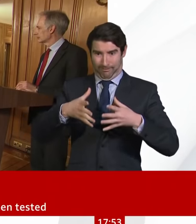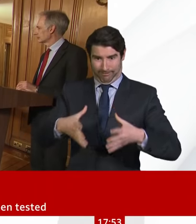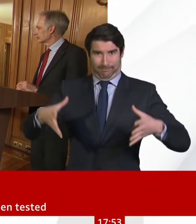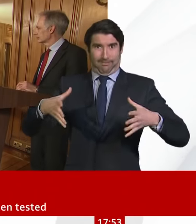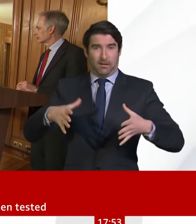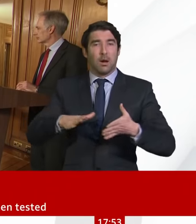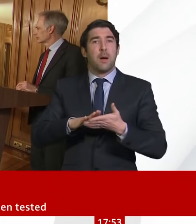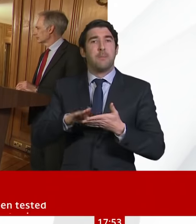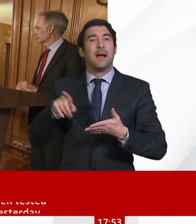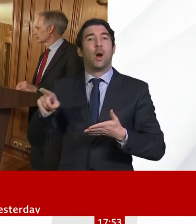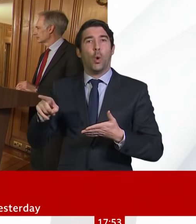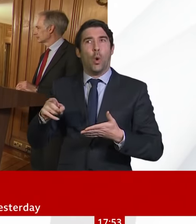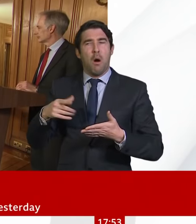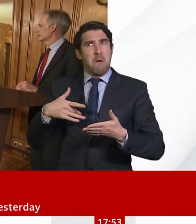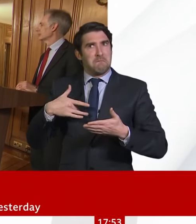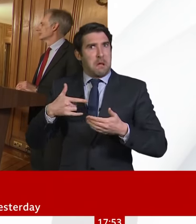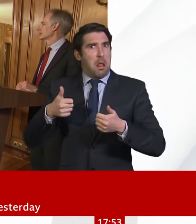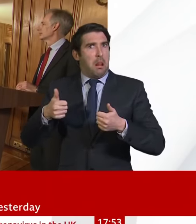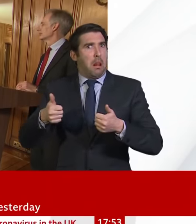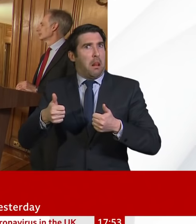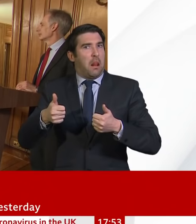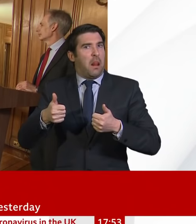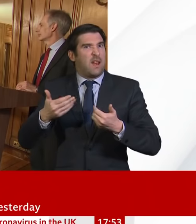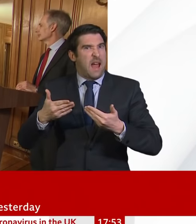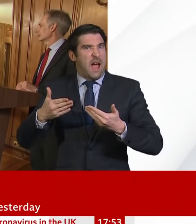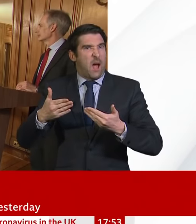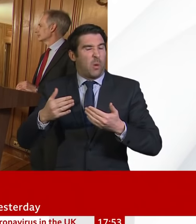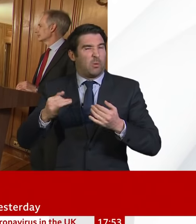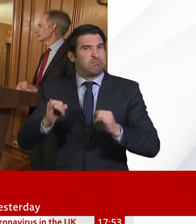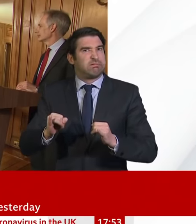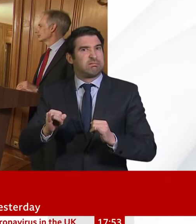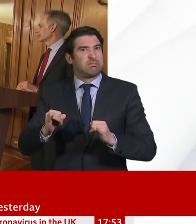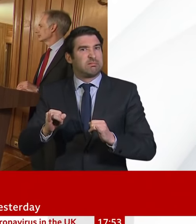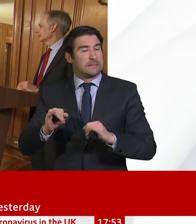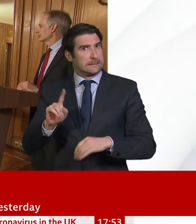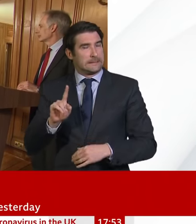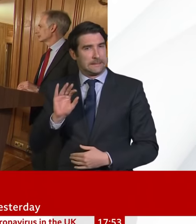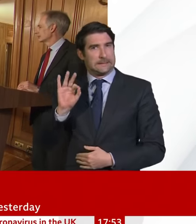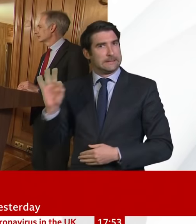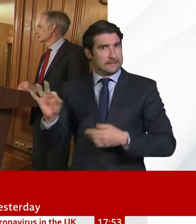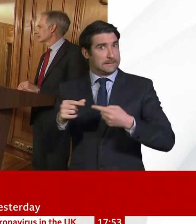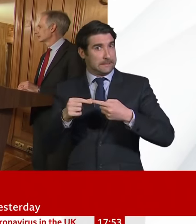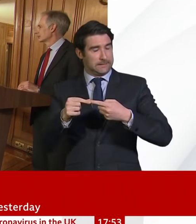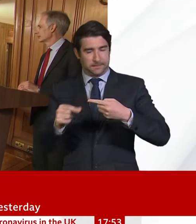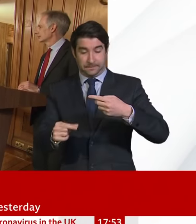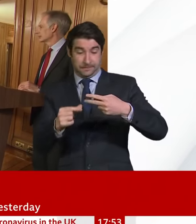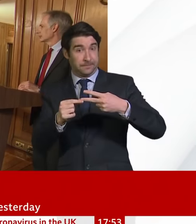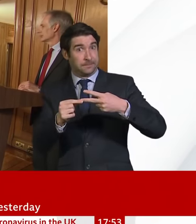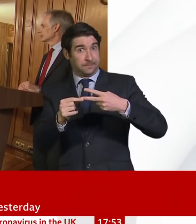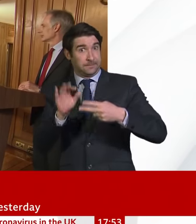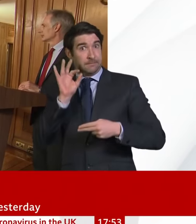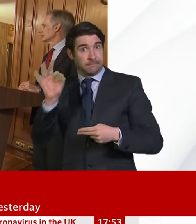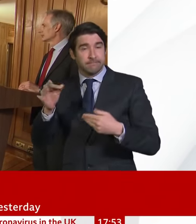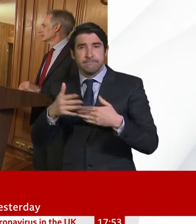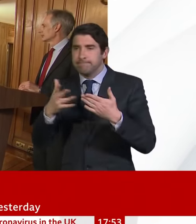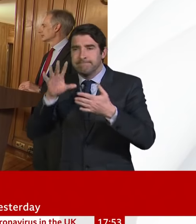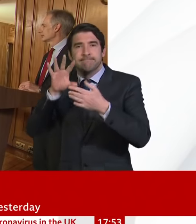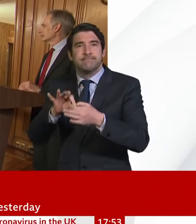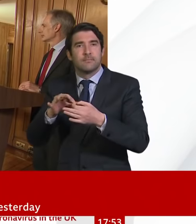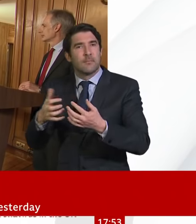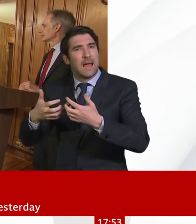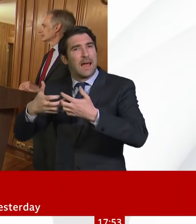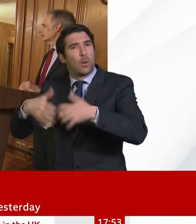vanished? And then secondly, a lot of attention has been paid to the shortage of protective equipment, PPE gear for